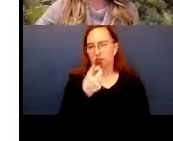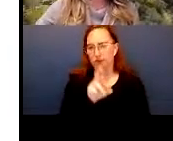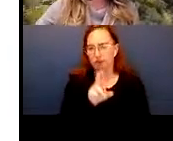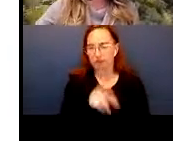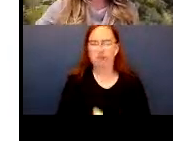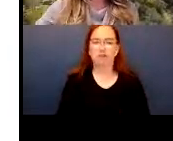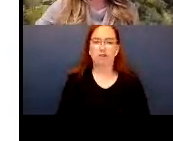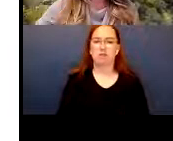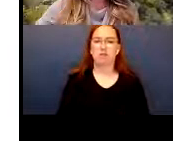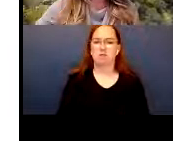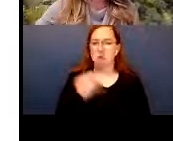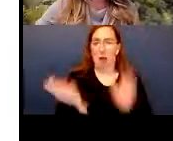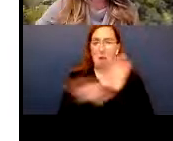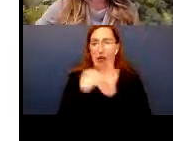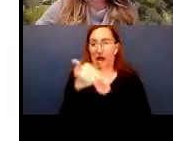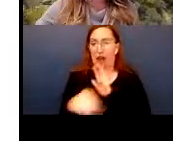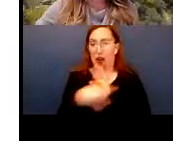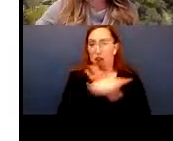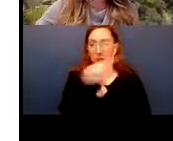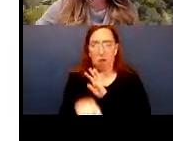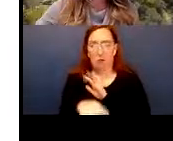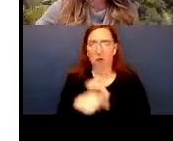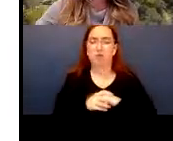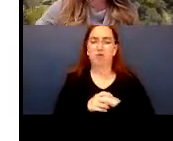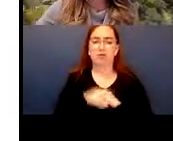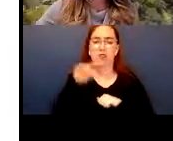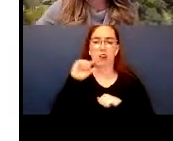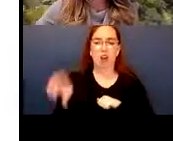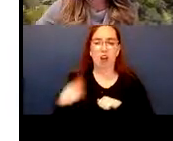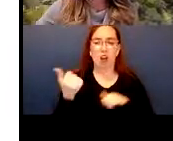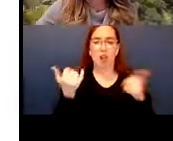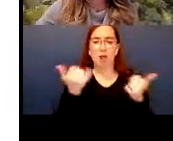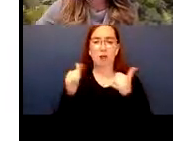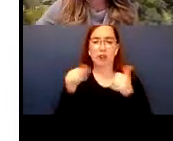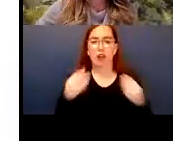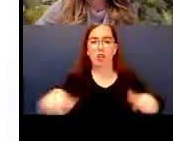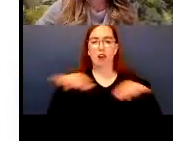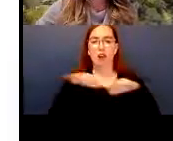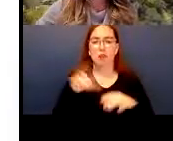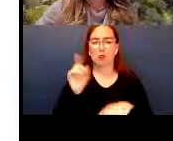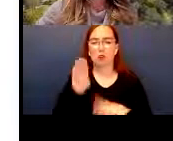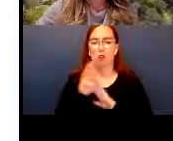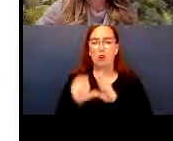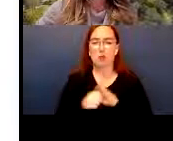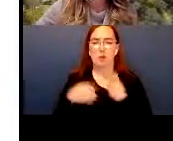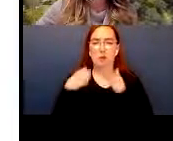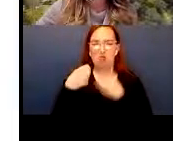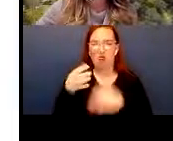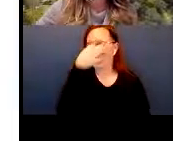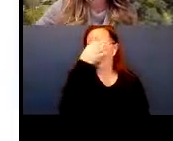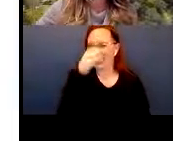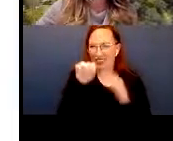And you can select any of these. We have another playground located at Barton Springs Road, just south of the